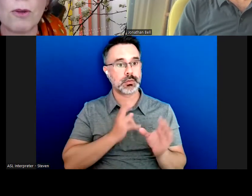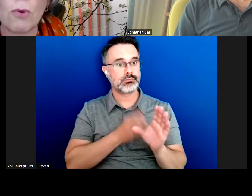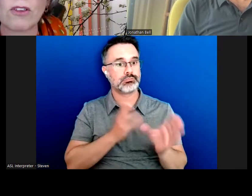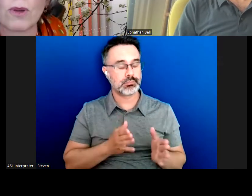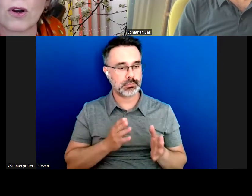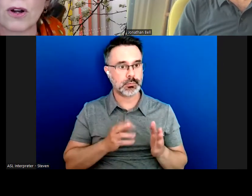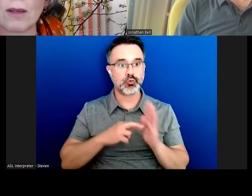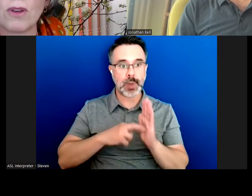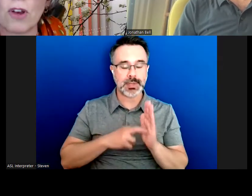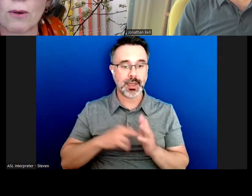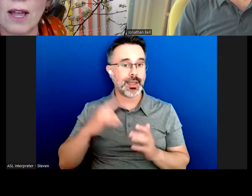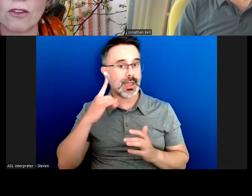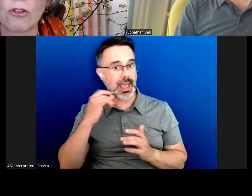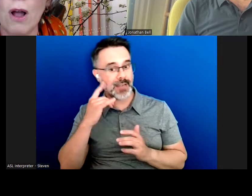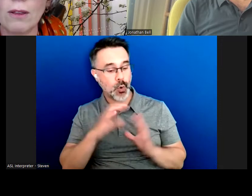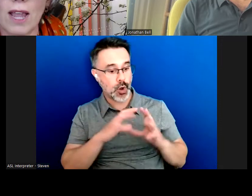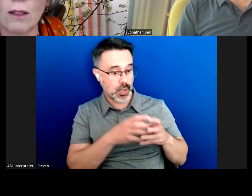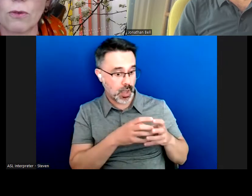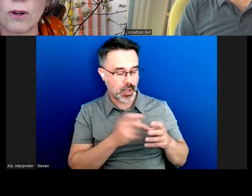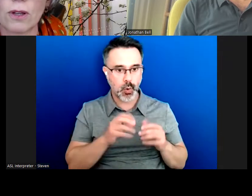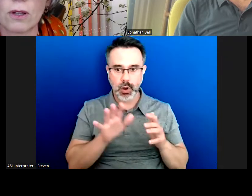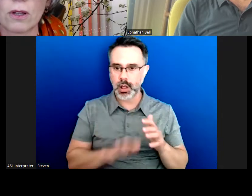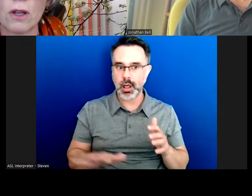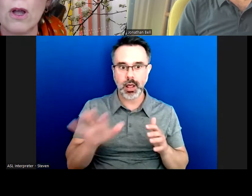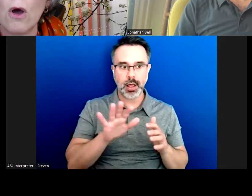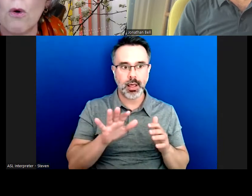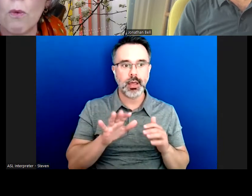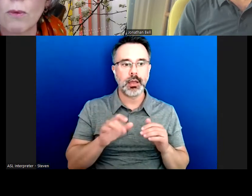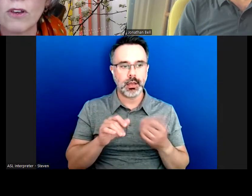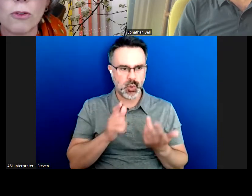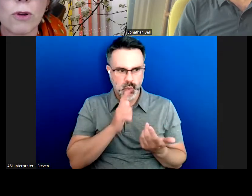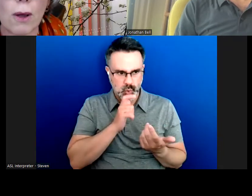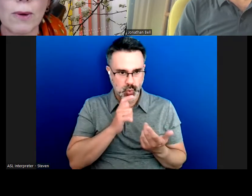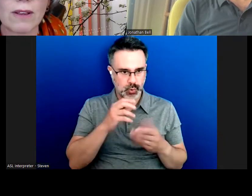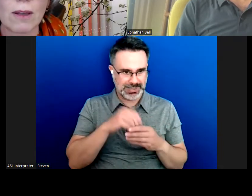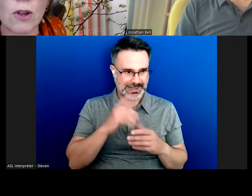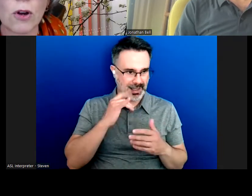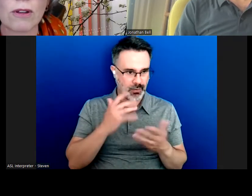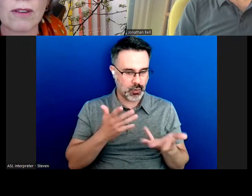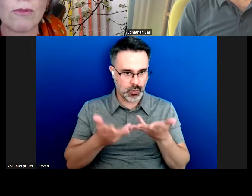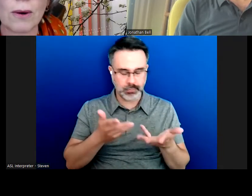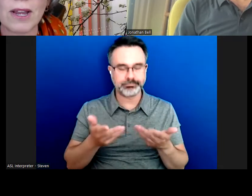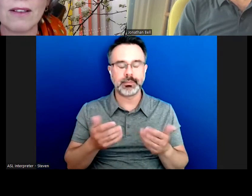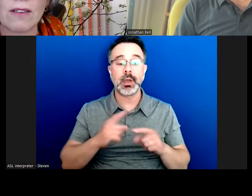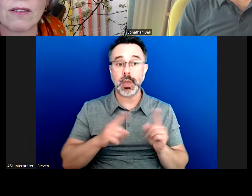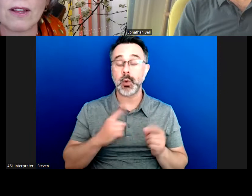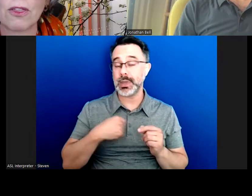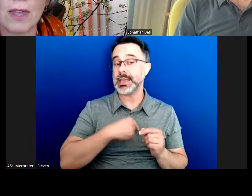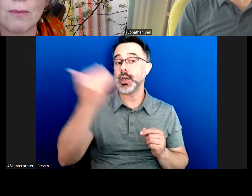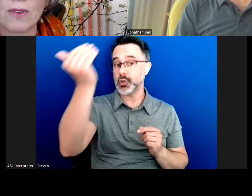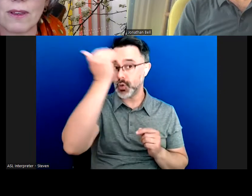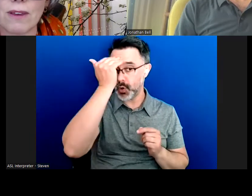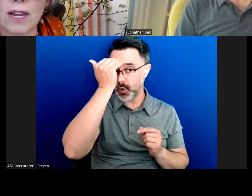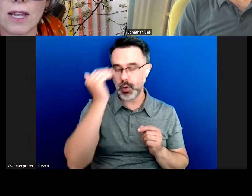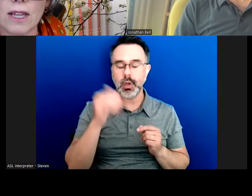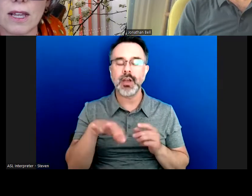not the viewpoints we heard can generalize to all of California. What we do know is that we heard some very consistent